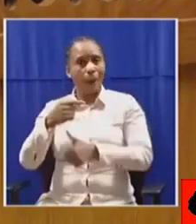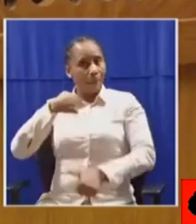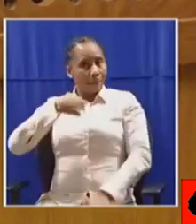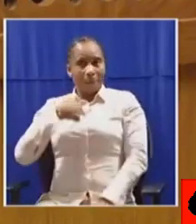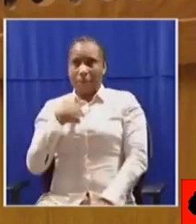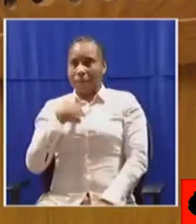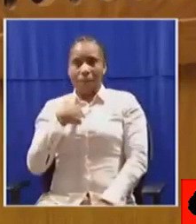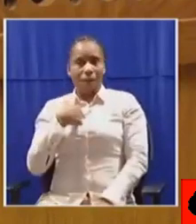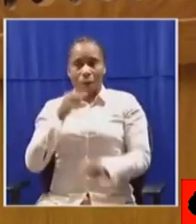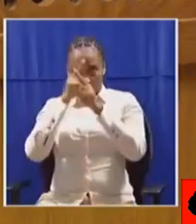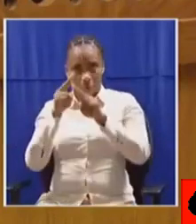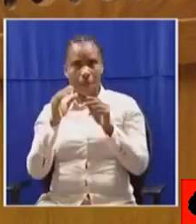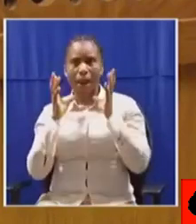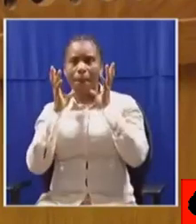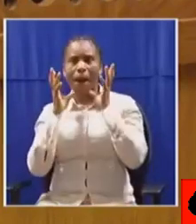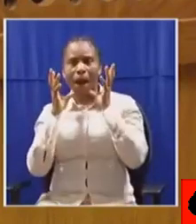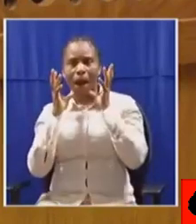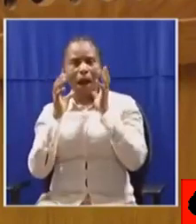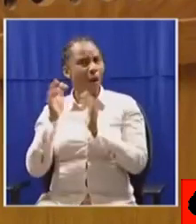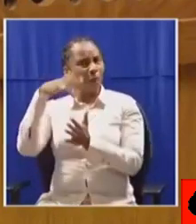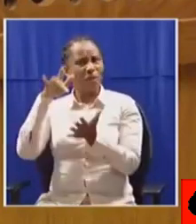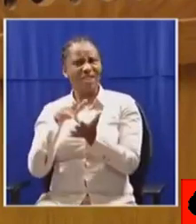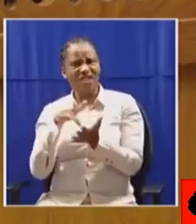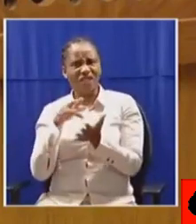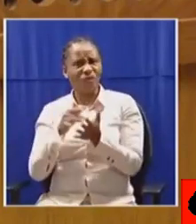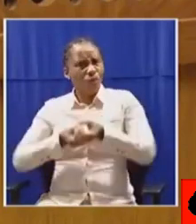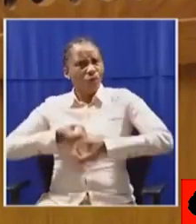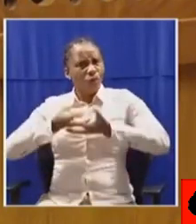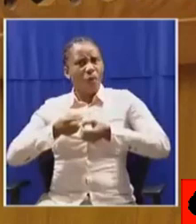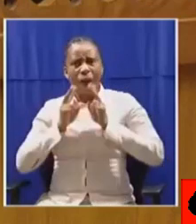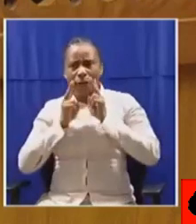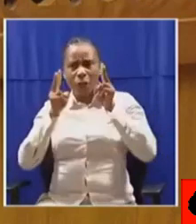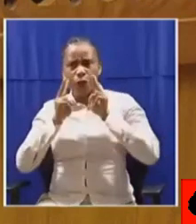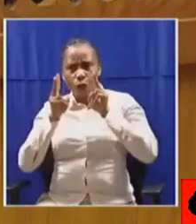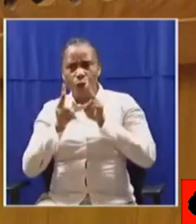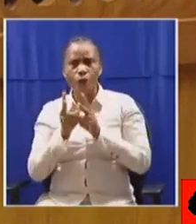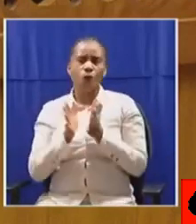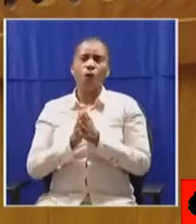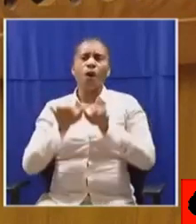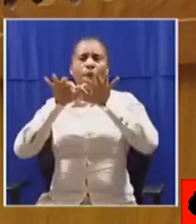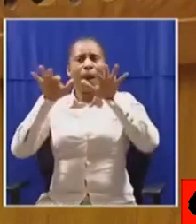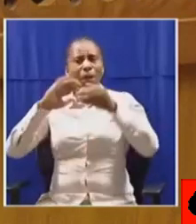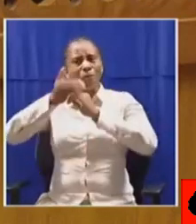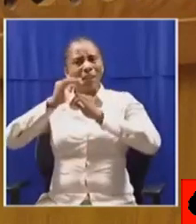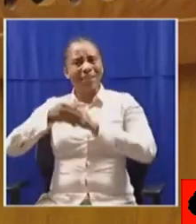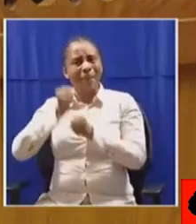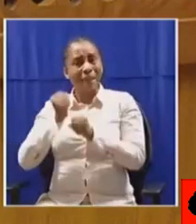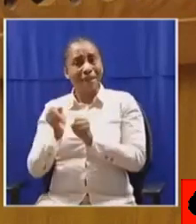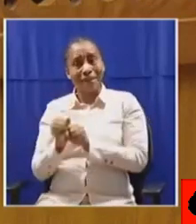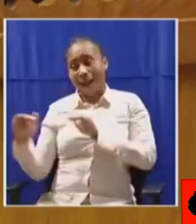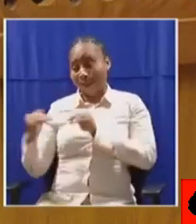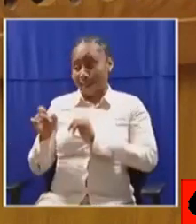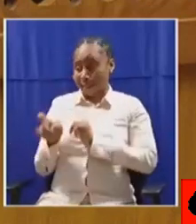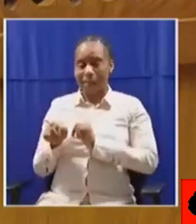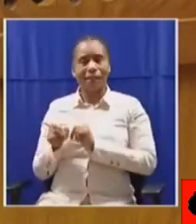Honorable Malema, to express a view on the findings that the public protector has made against Minister Gordhan.